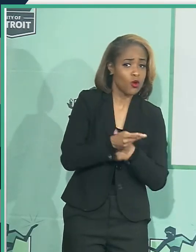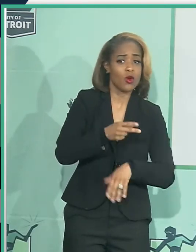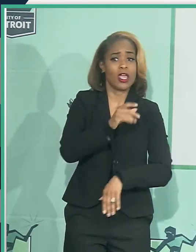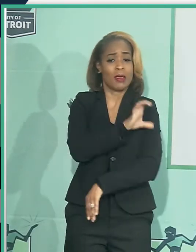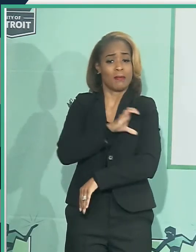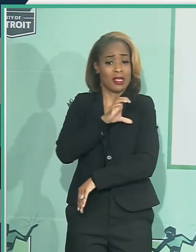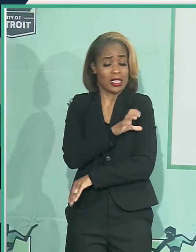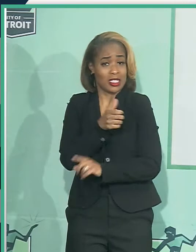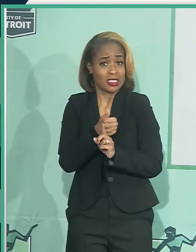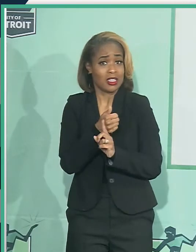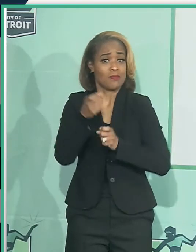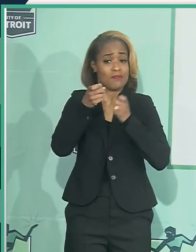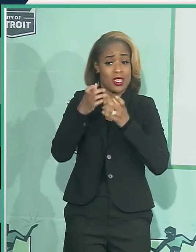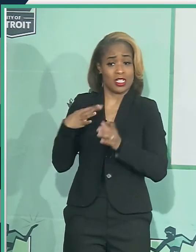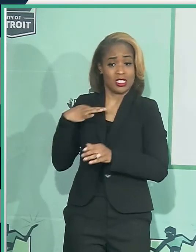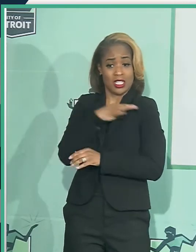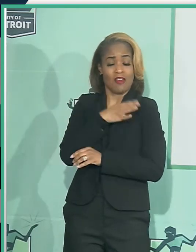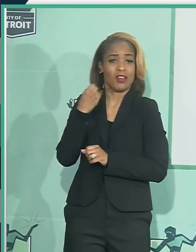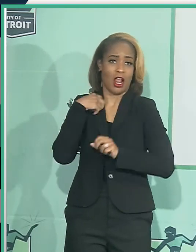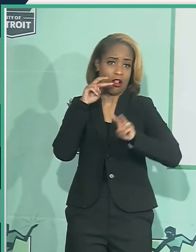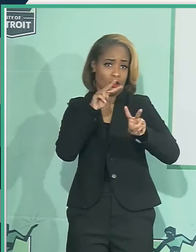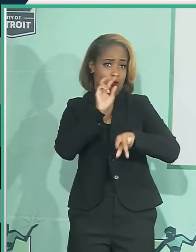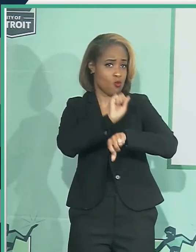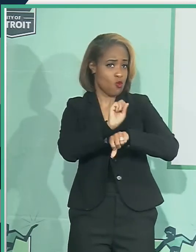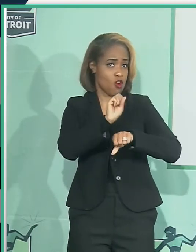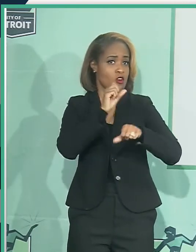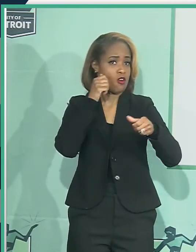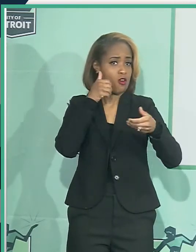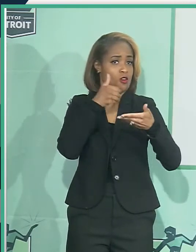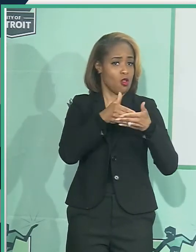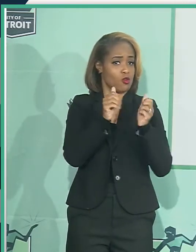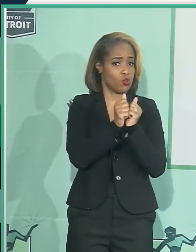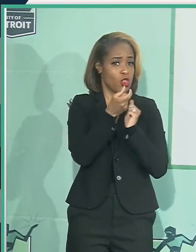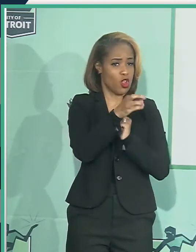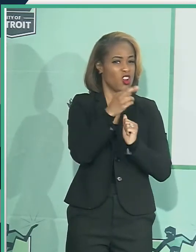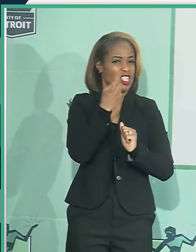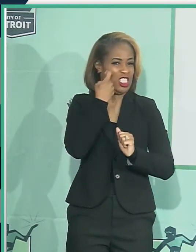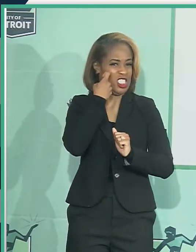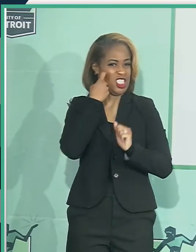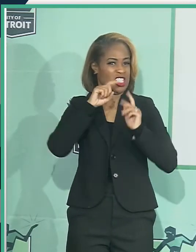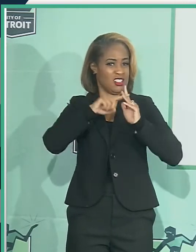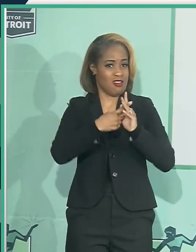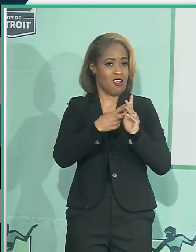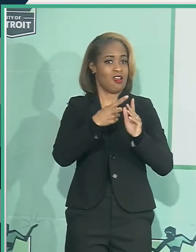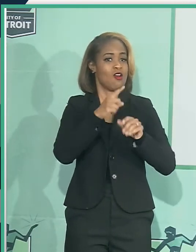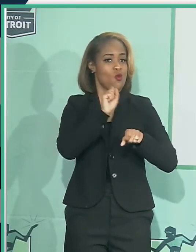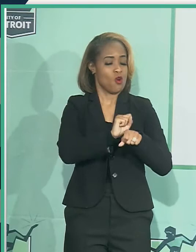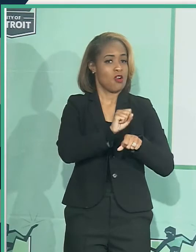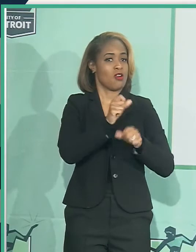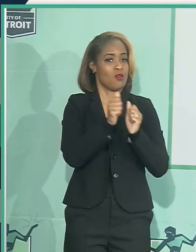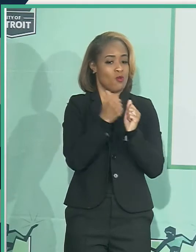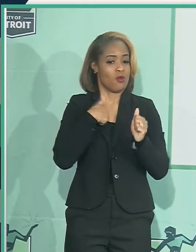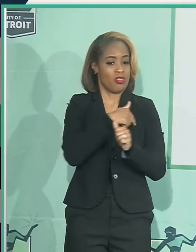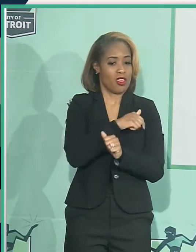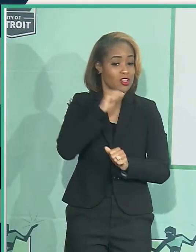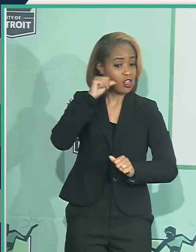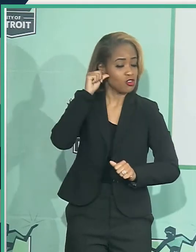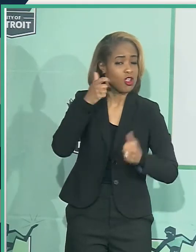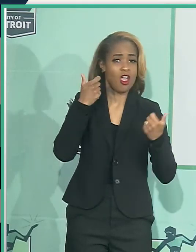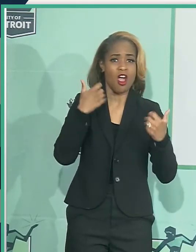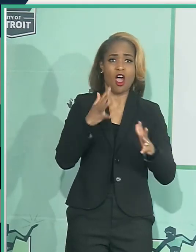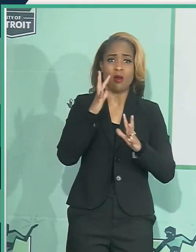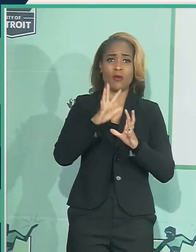staff, and I, of course, look forward to working well with her. She started yesterday, has already started,